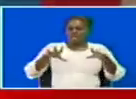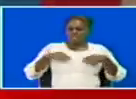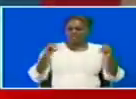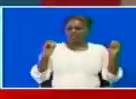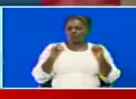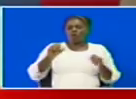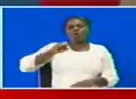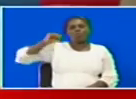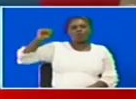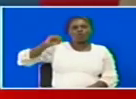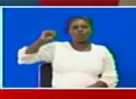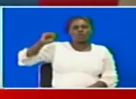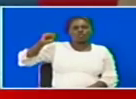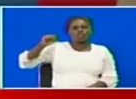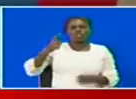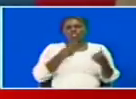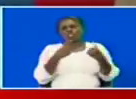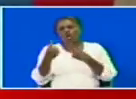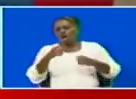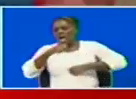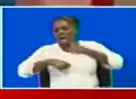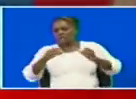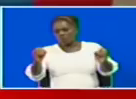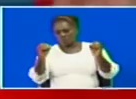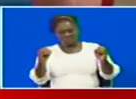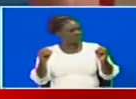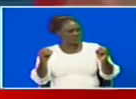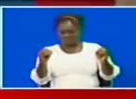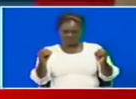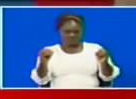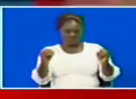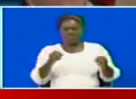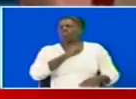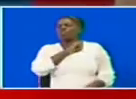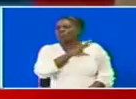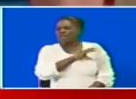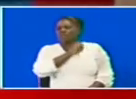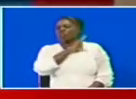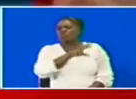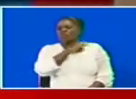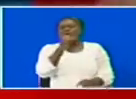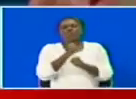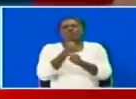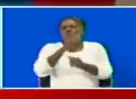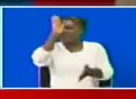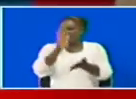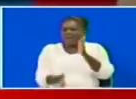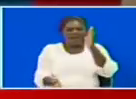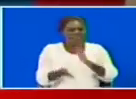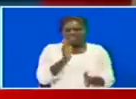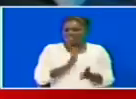politicians who are all talk and no action constantly complaining but never doing anything